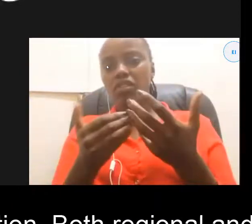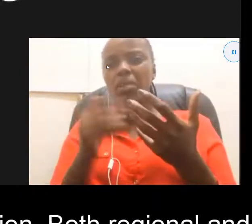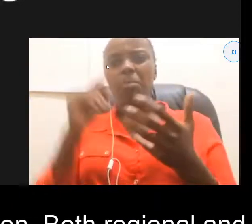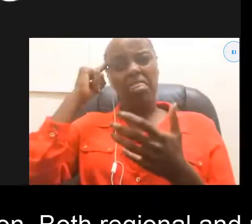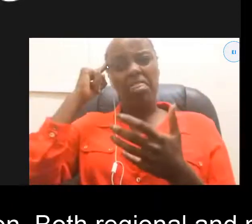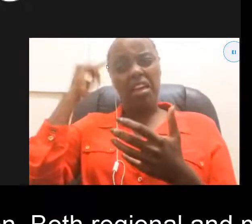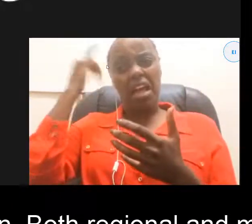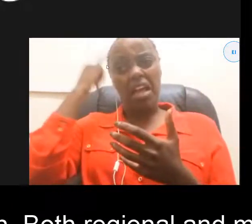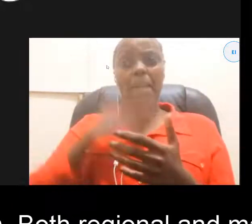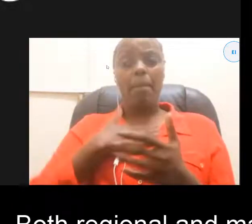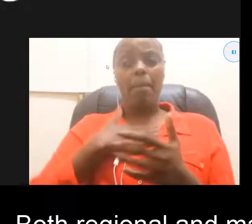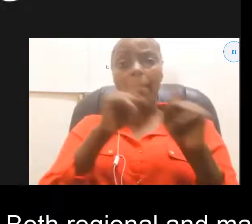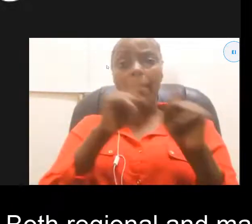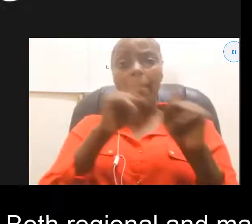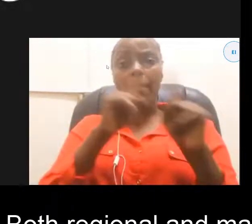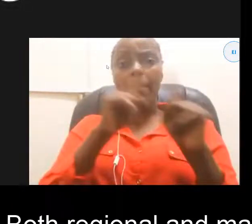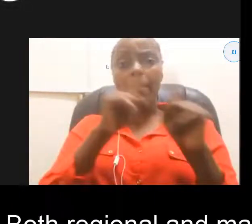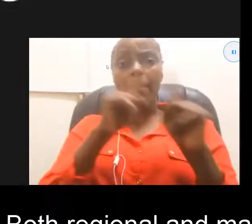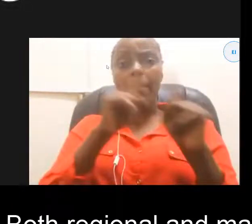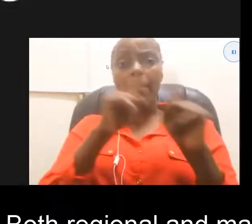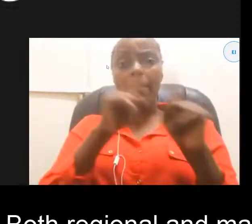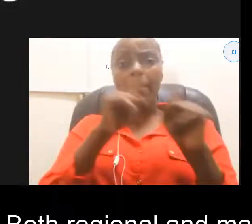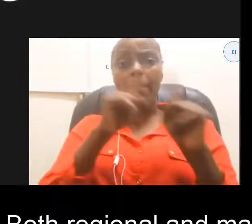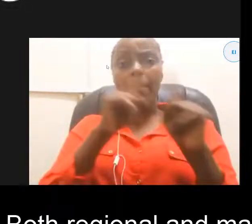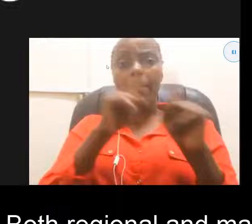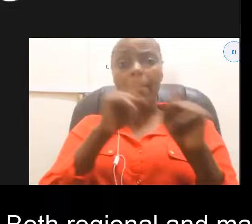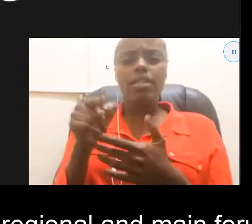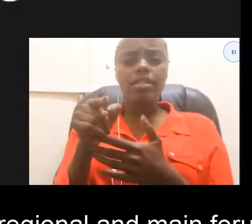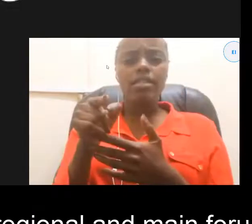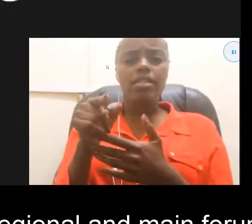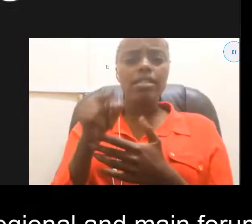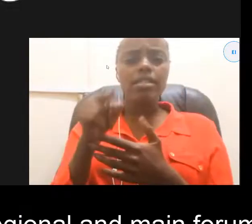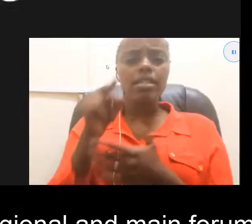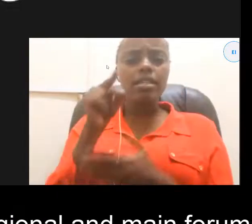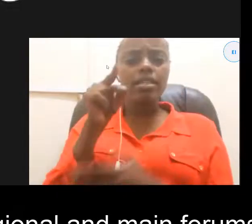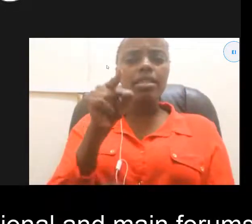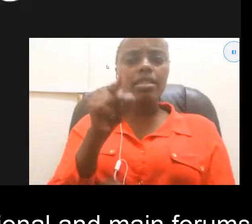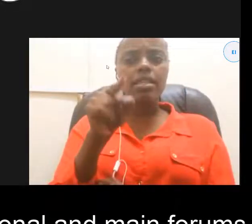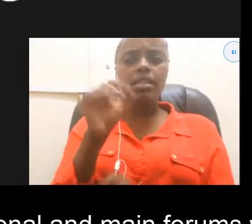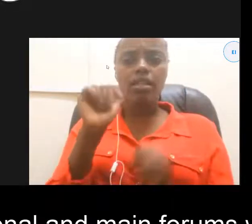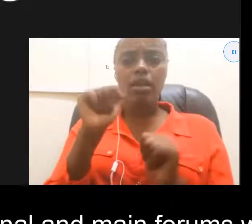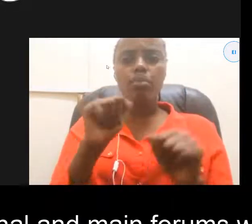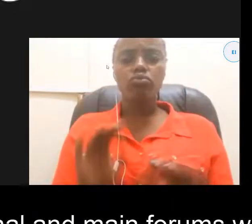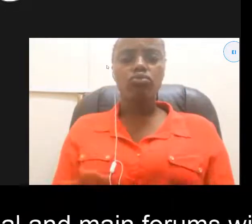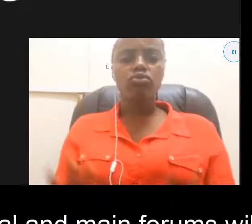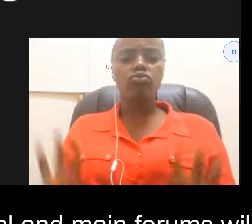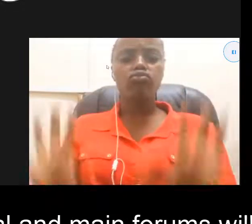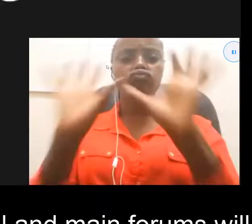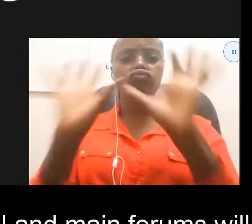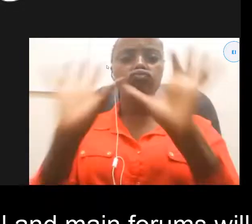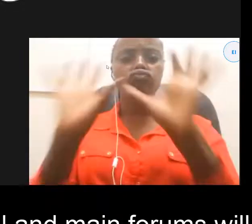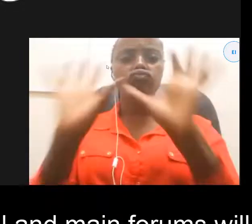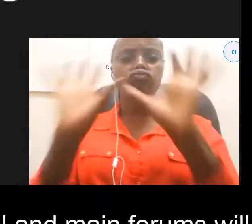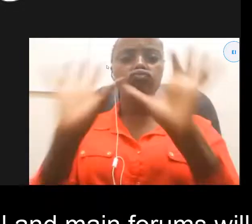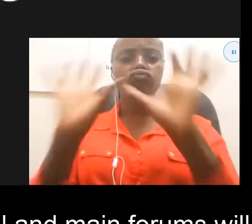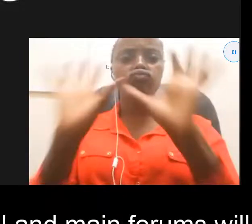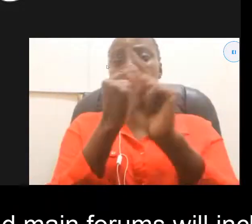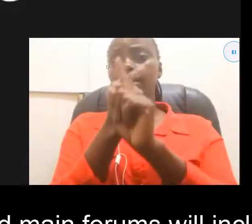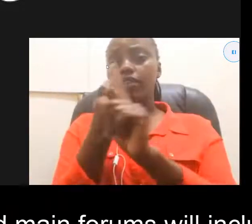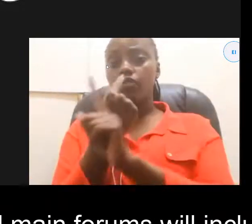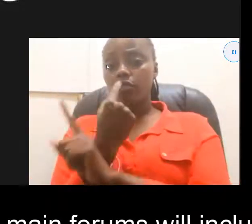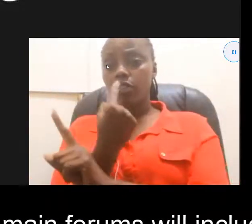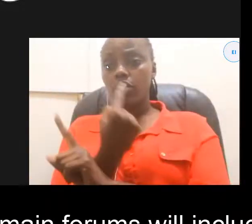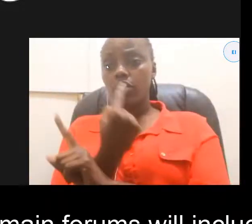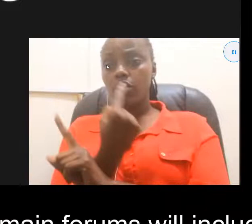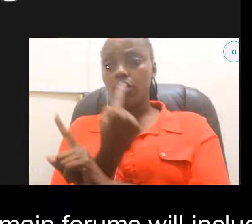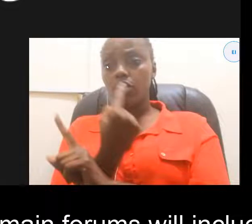But also, how would that then be in tandem with the different, for example, with the committee on